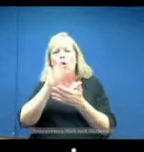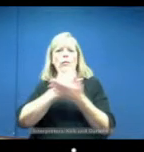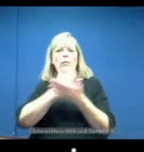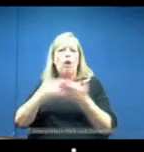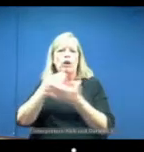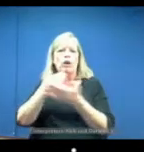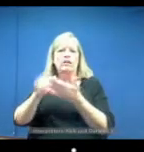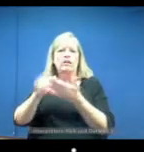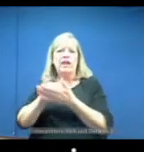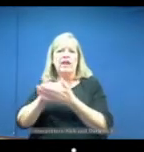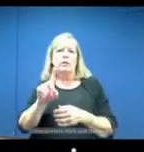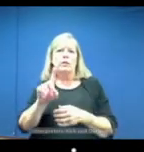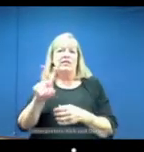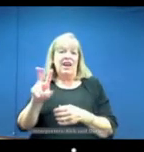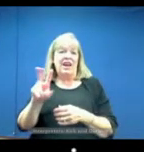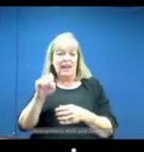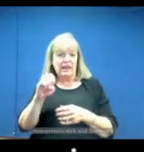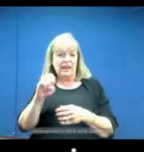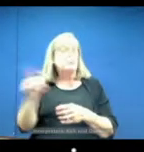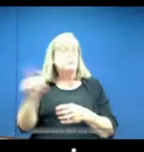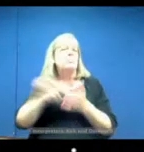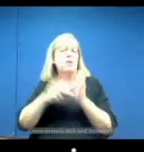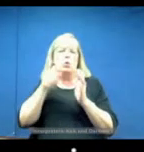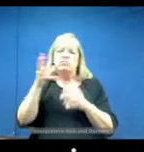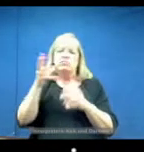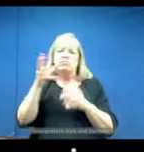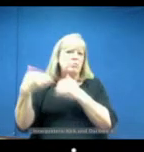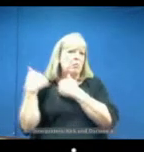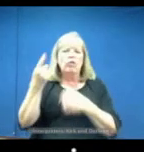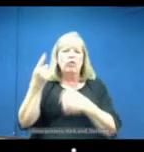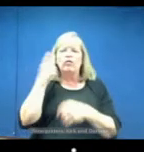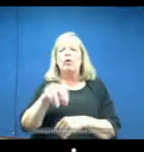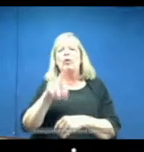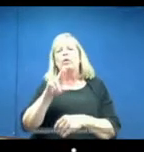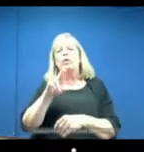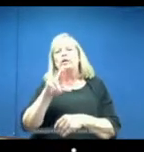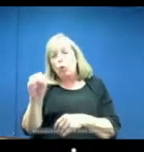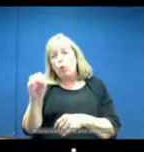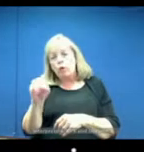the restraining order, any violations of the order,